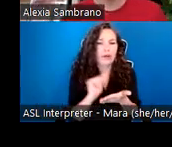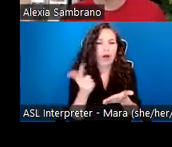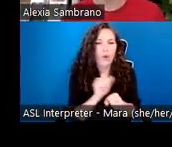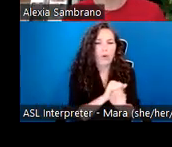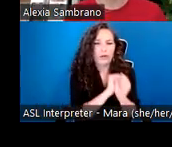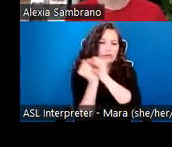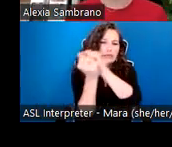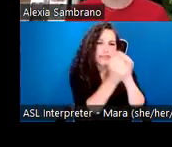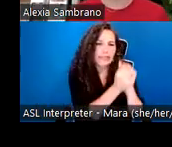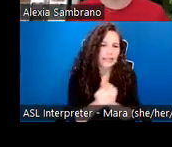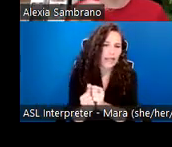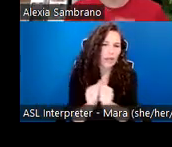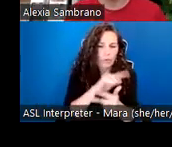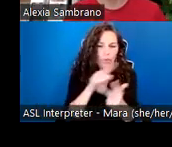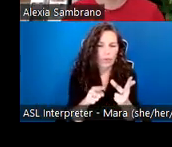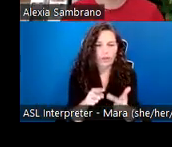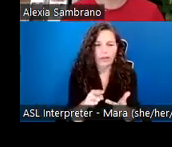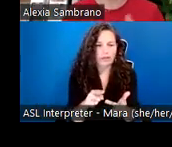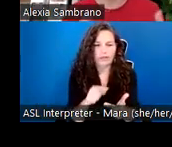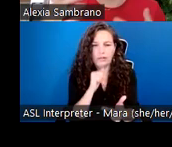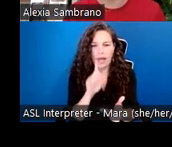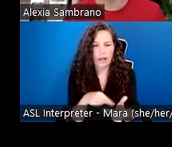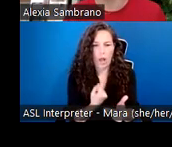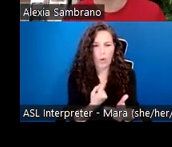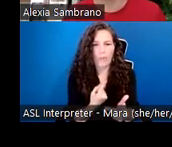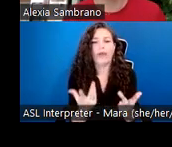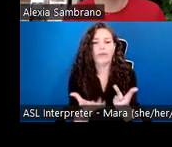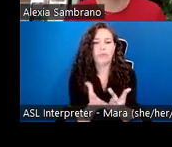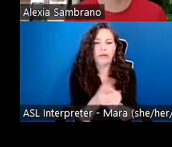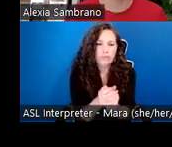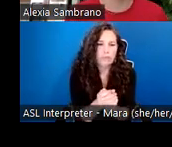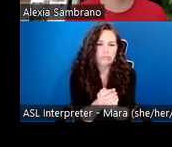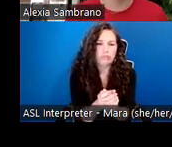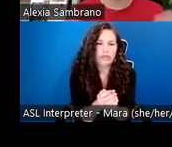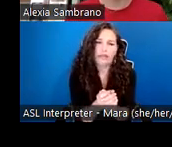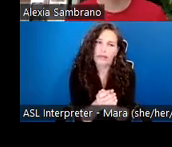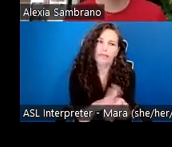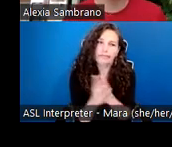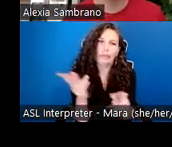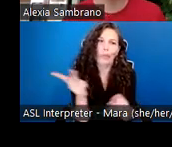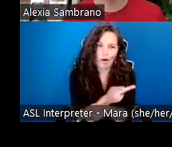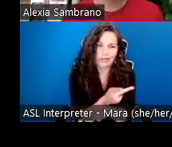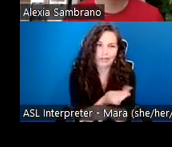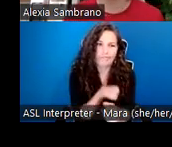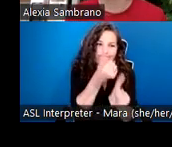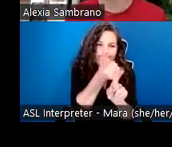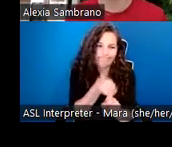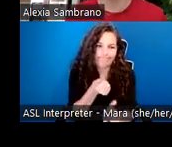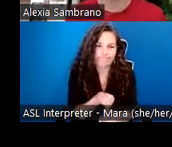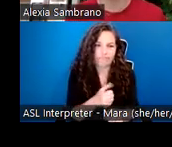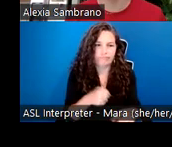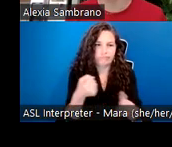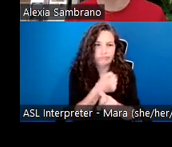really have one without having the other, and they're compacted and they are exacerbated by one another. So anti-trans stigma will lead to increased